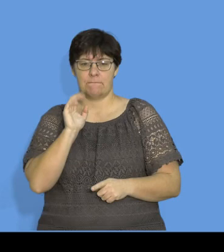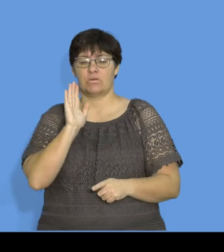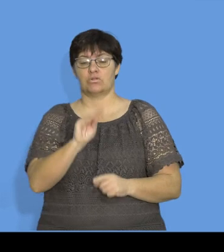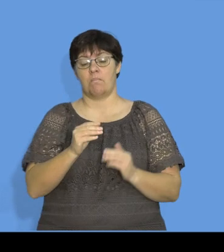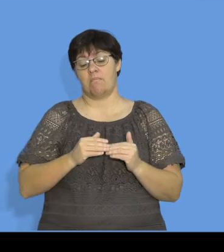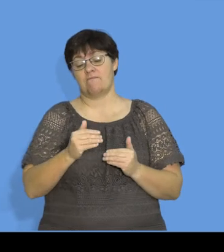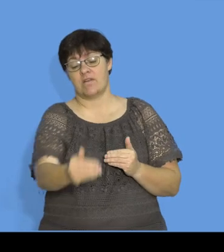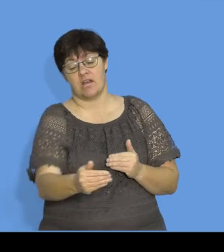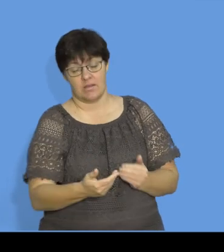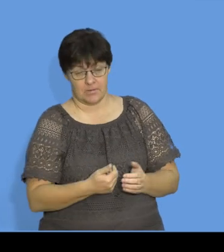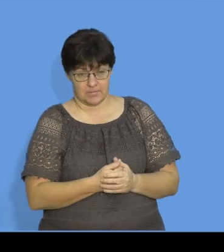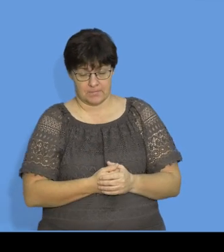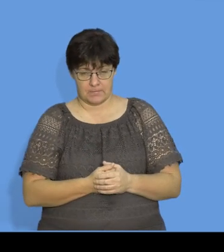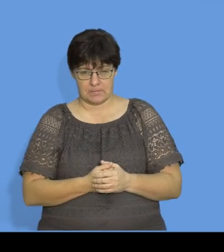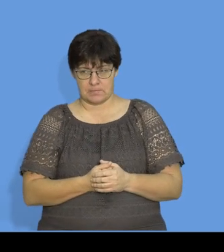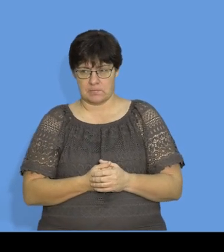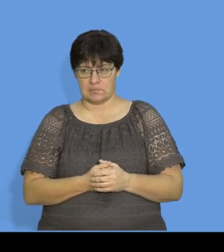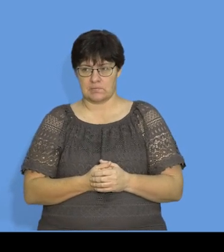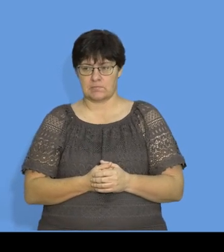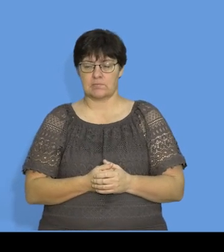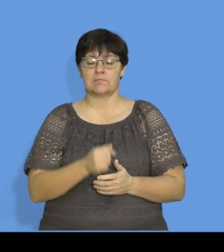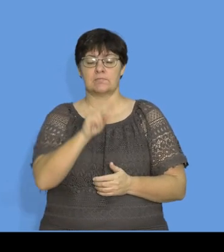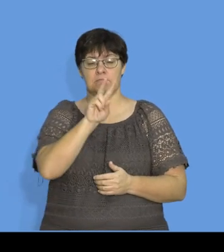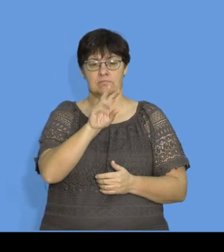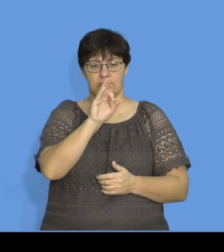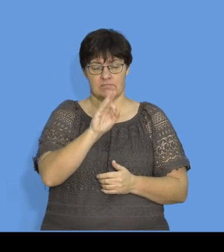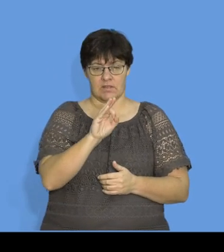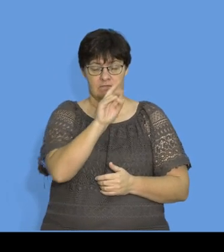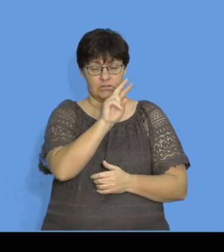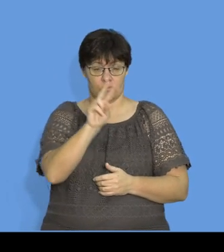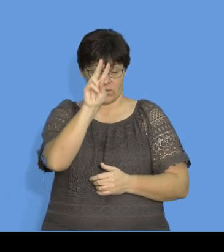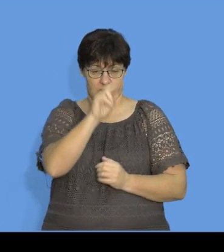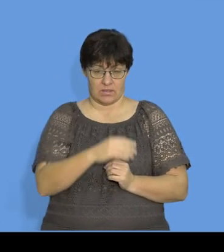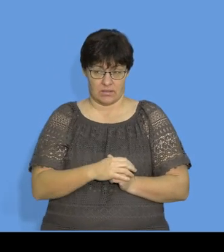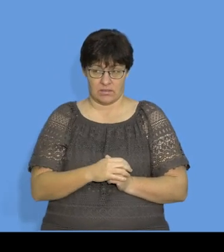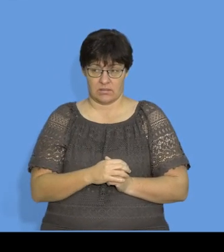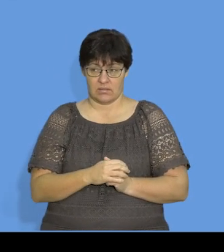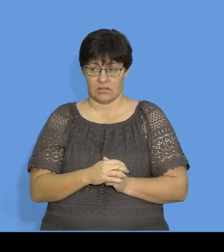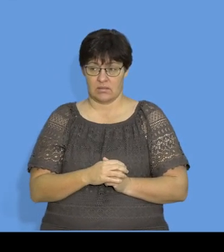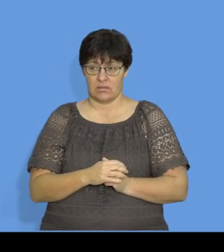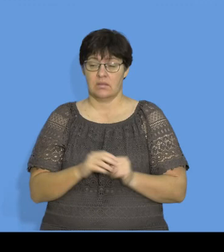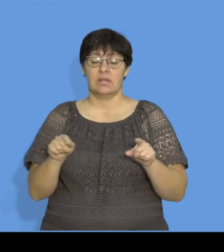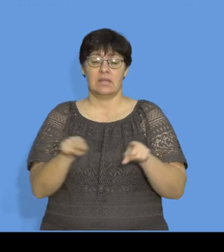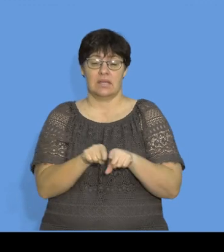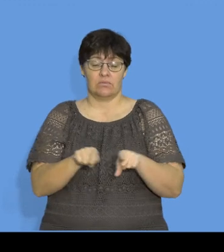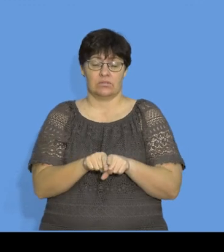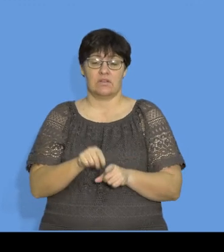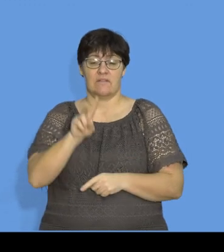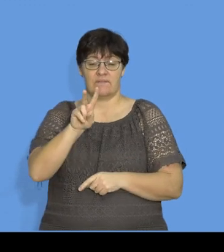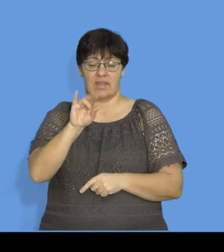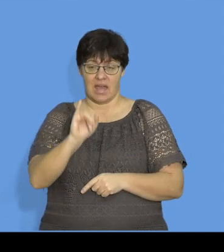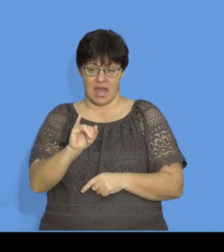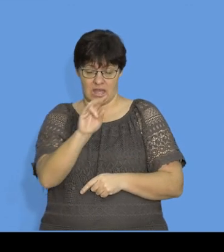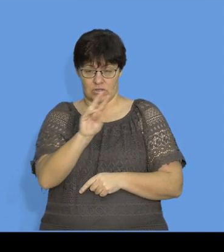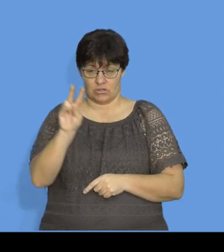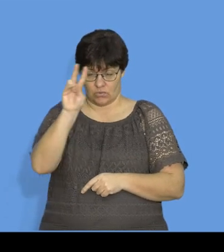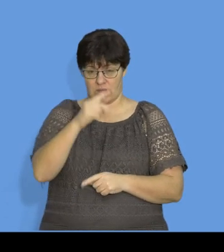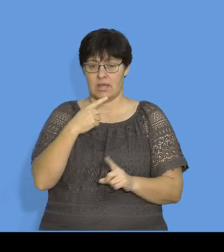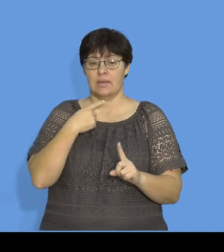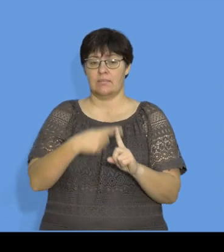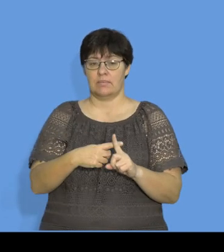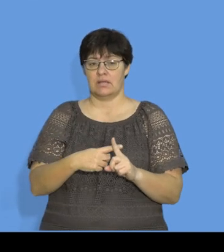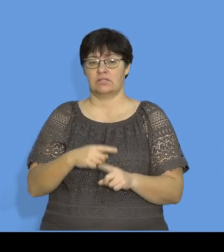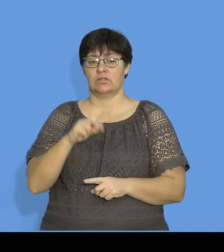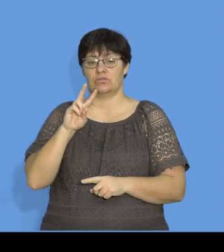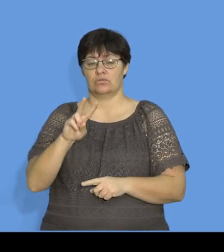his stopping distance. So what I would do is go Vf squared equals Vi